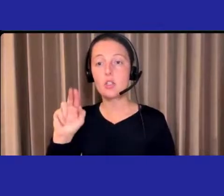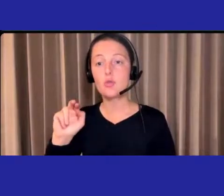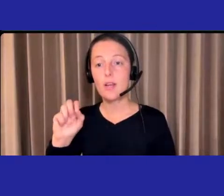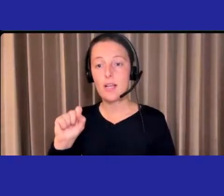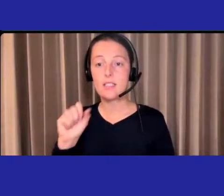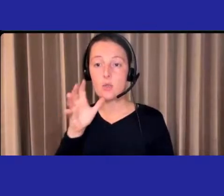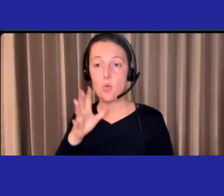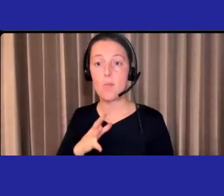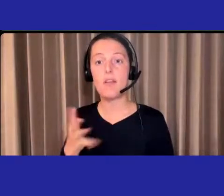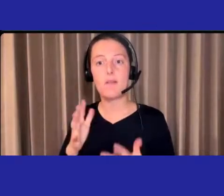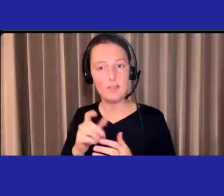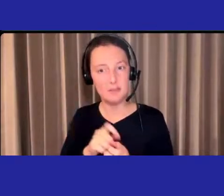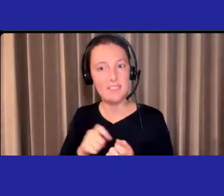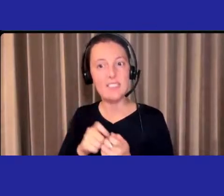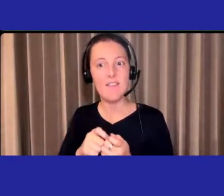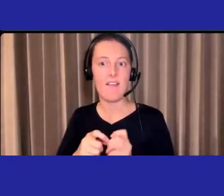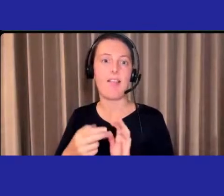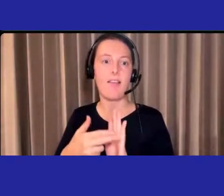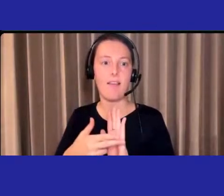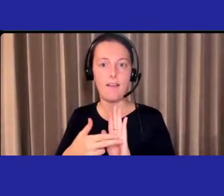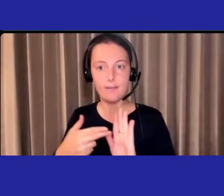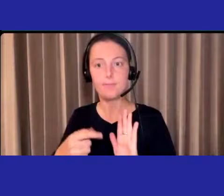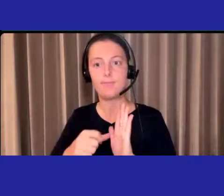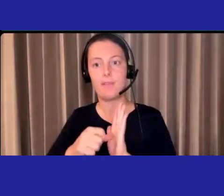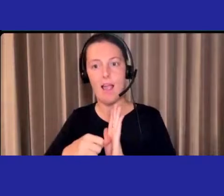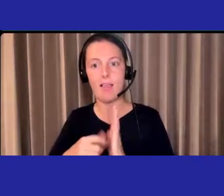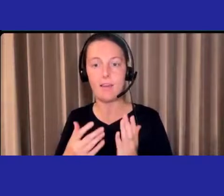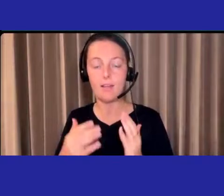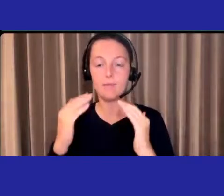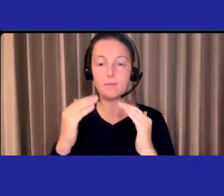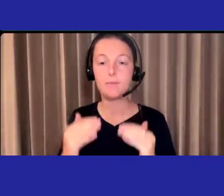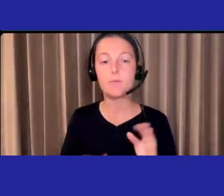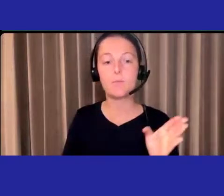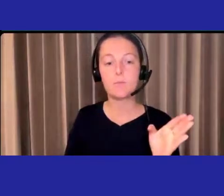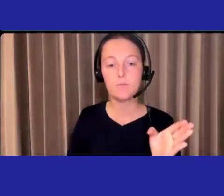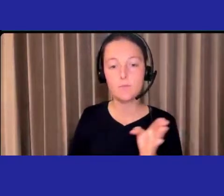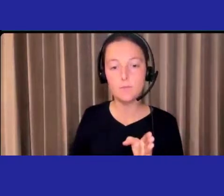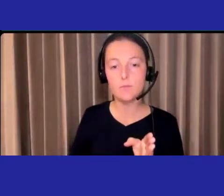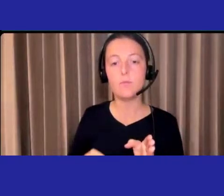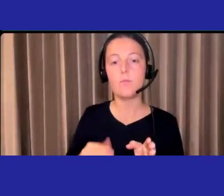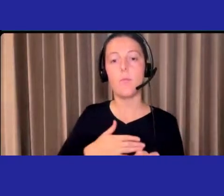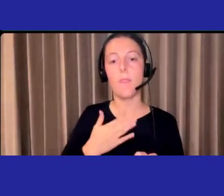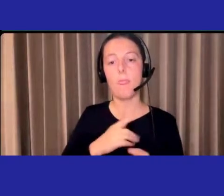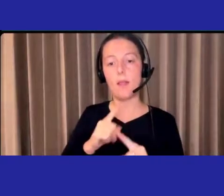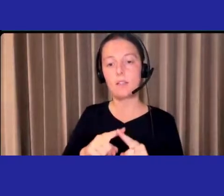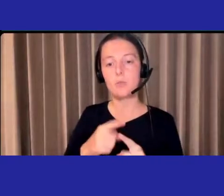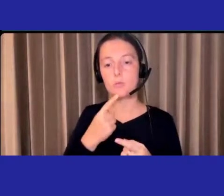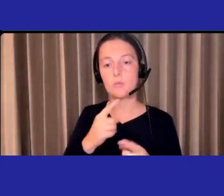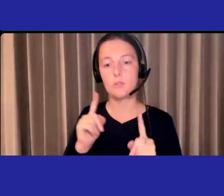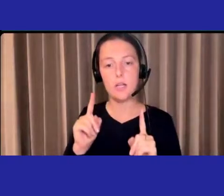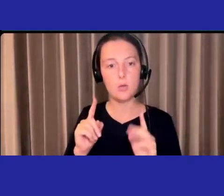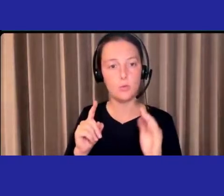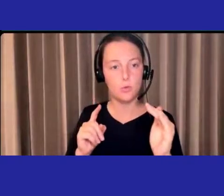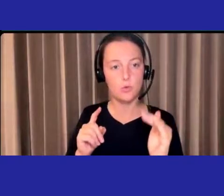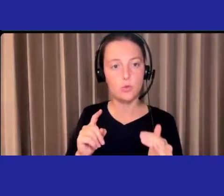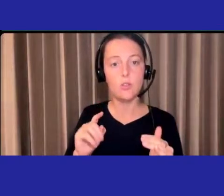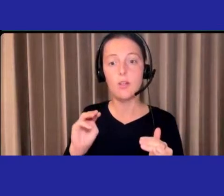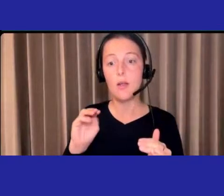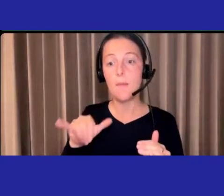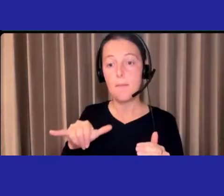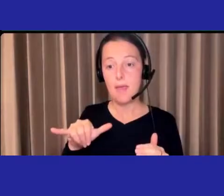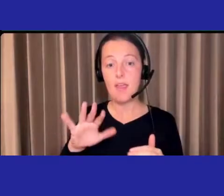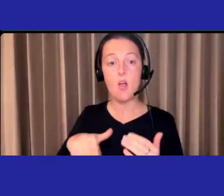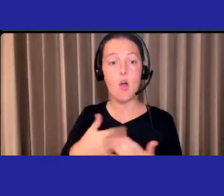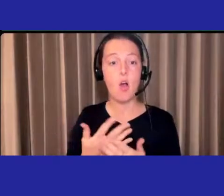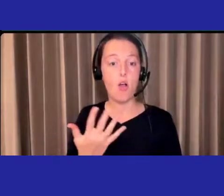Happy to announce once again the Long-Term Care Equality Index for 2025. In May, all 5 New York City Health and Hospitals